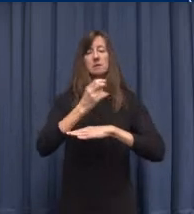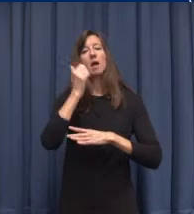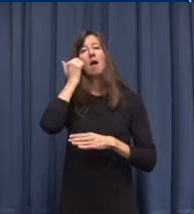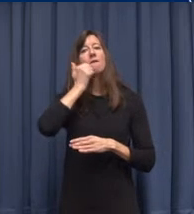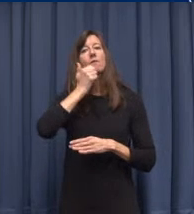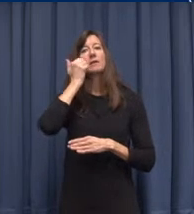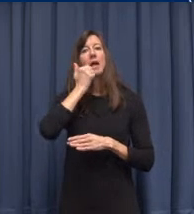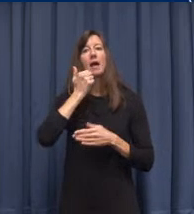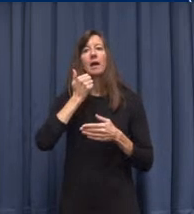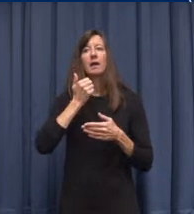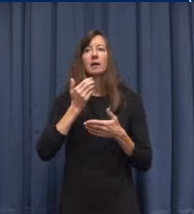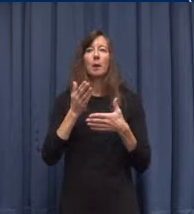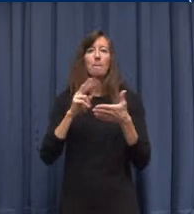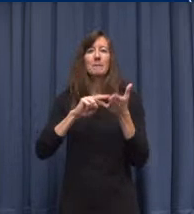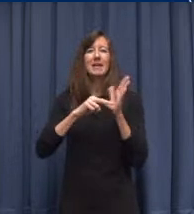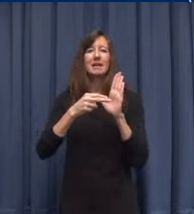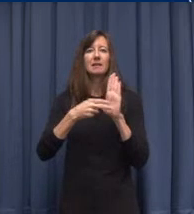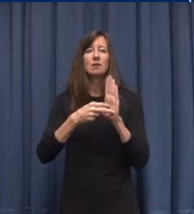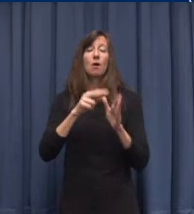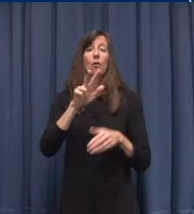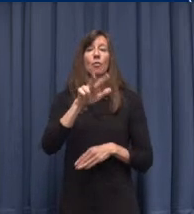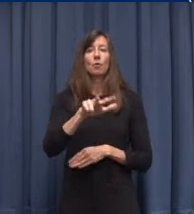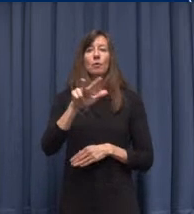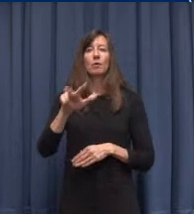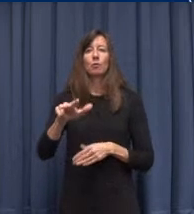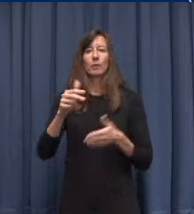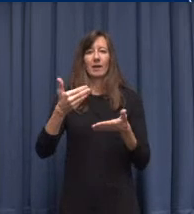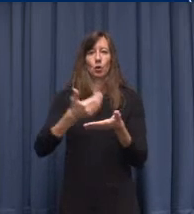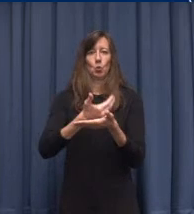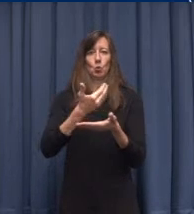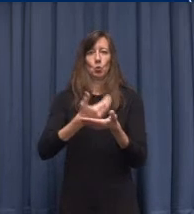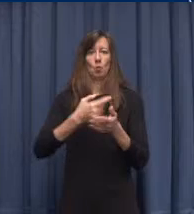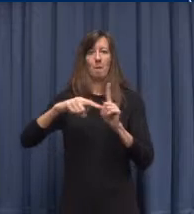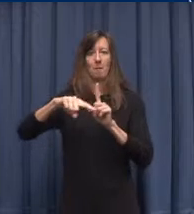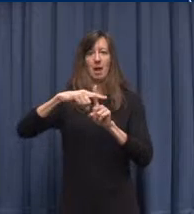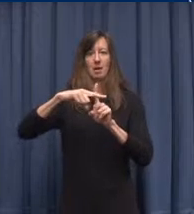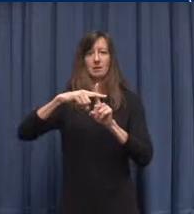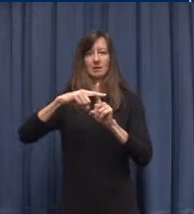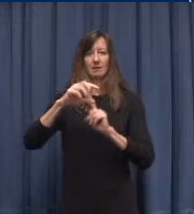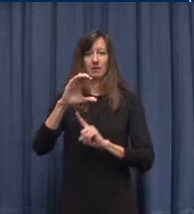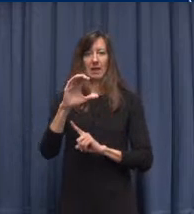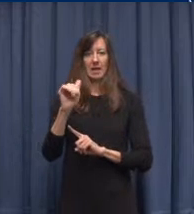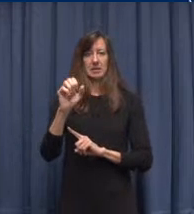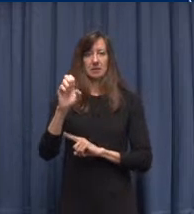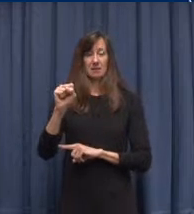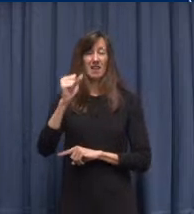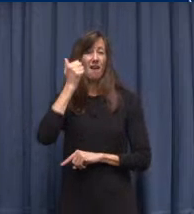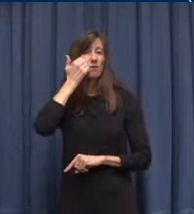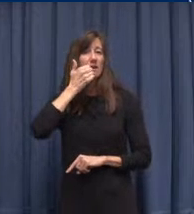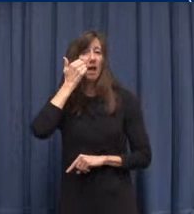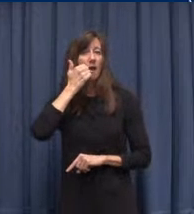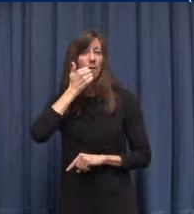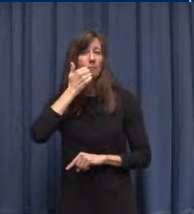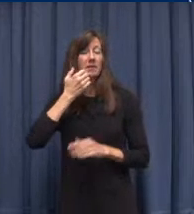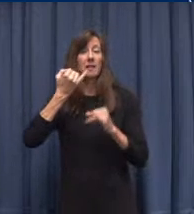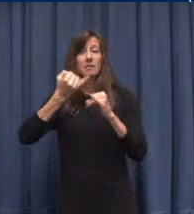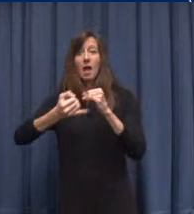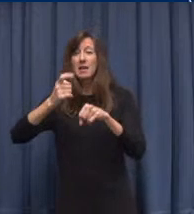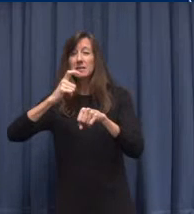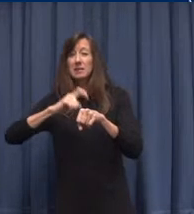new cases per day. The last time we were at a number like that was April